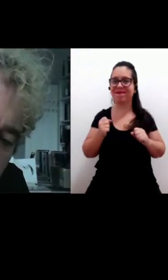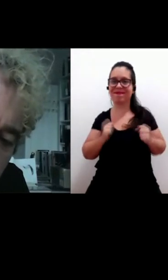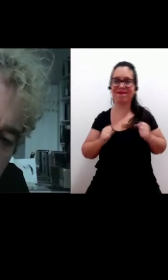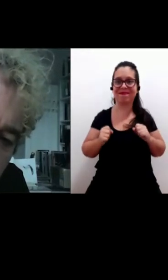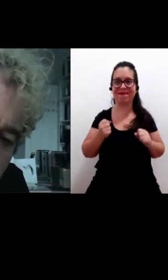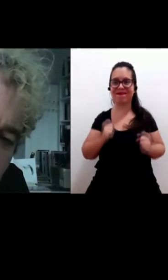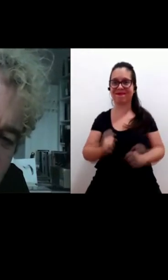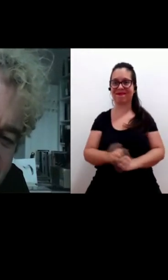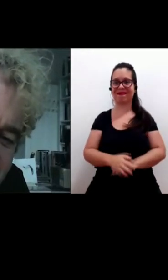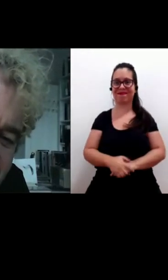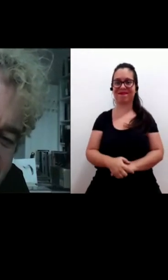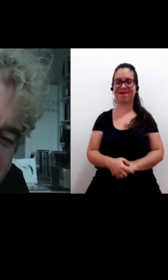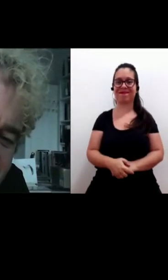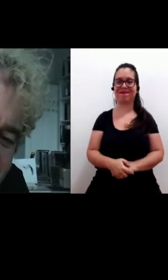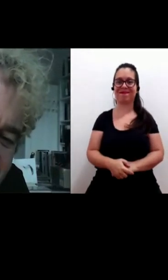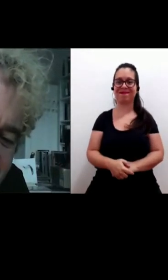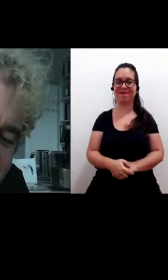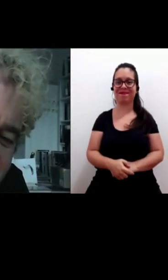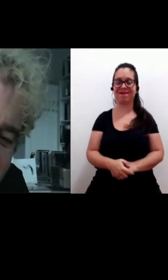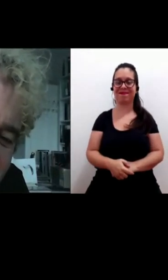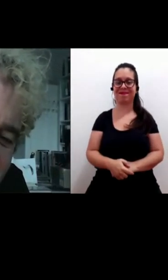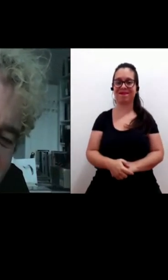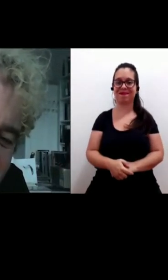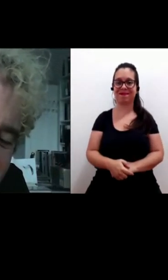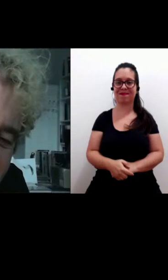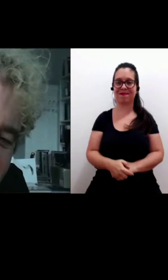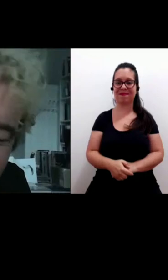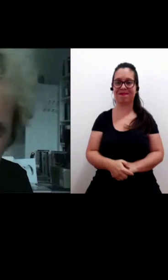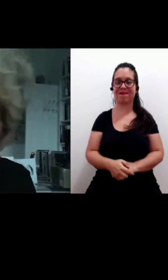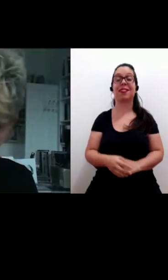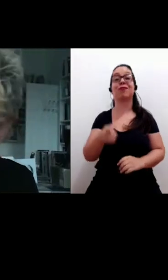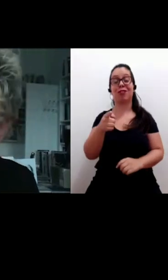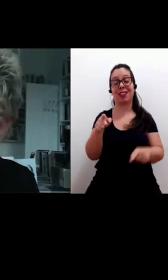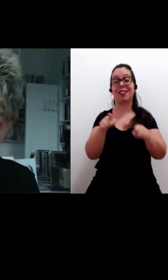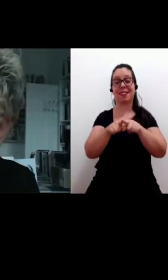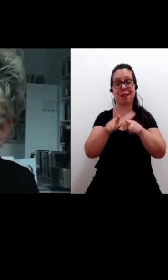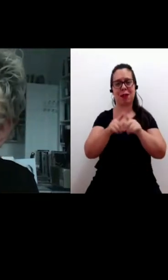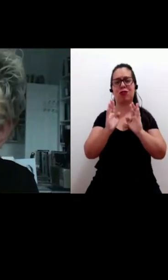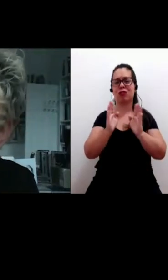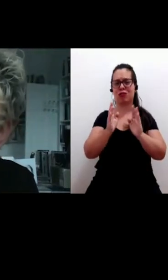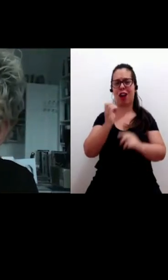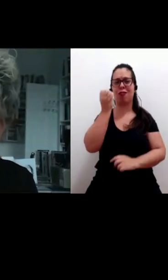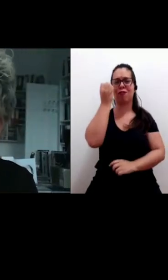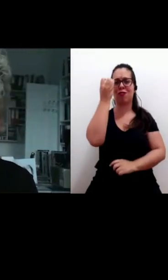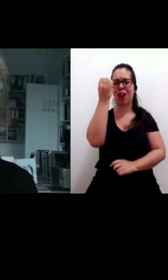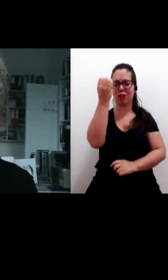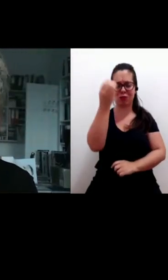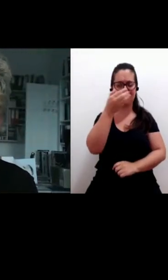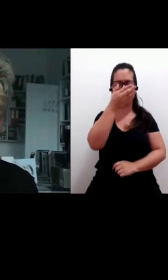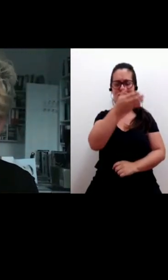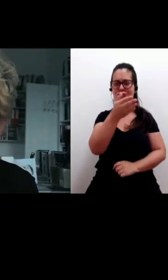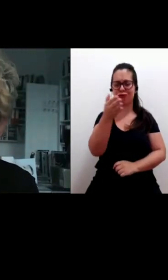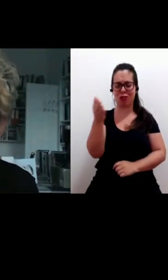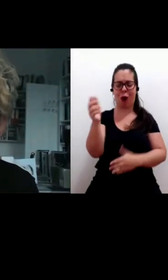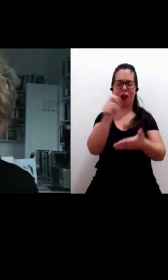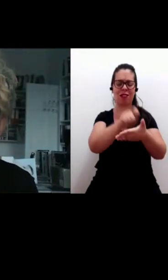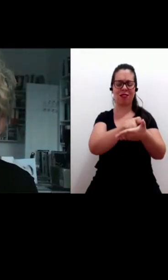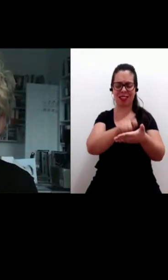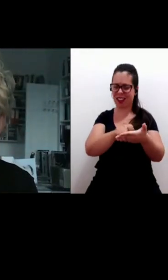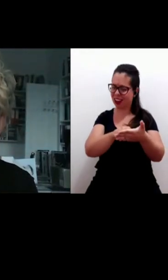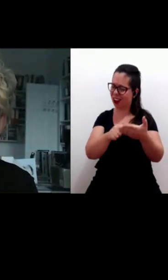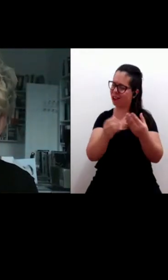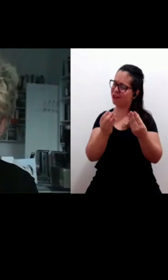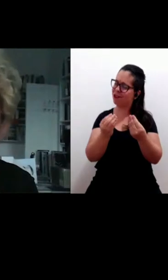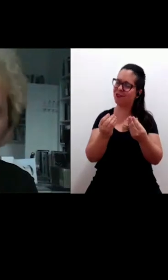In the other hand, you had traveled a lot and wrote a lot and shot a lot in